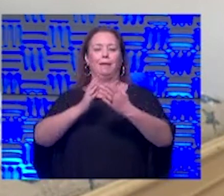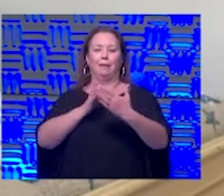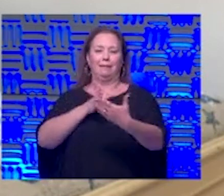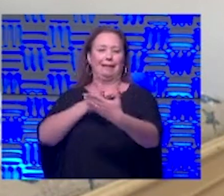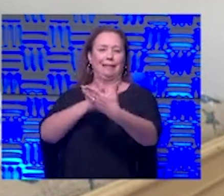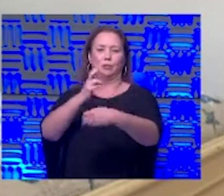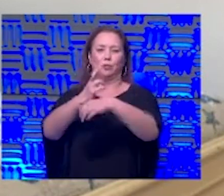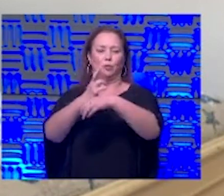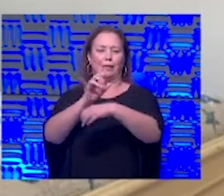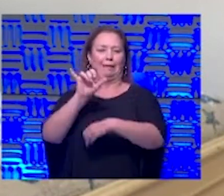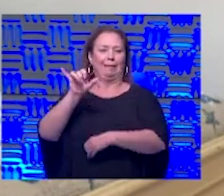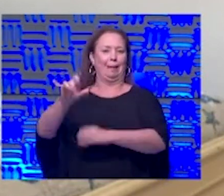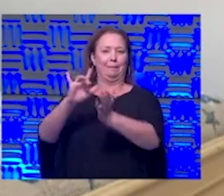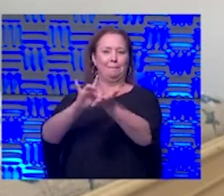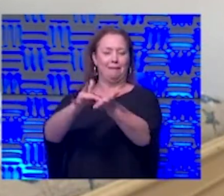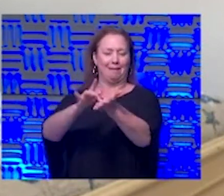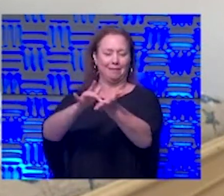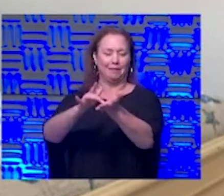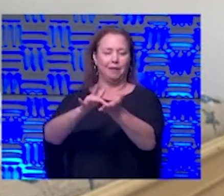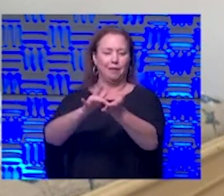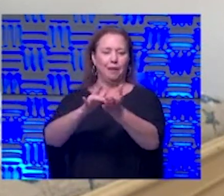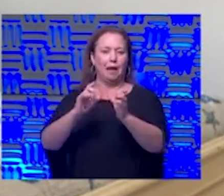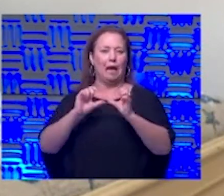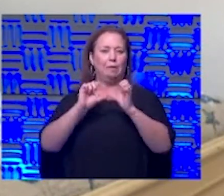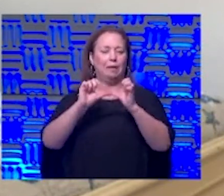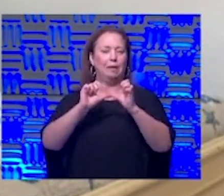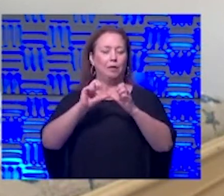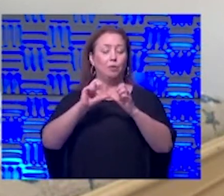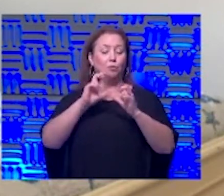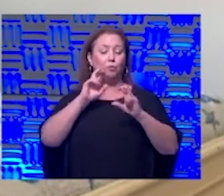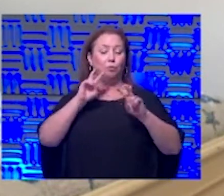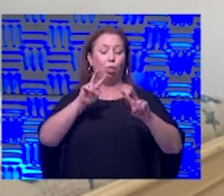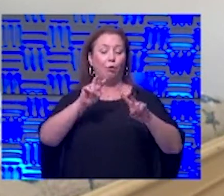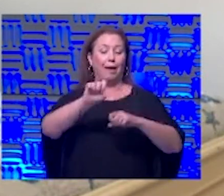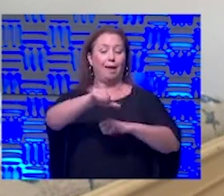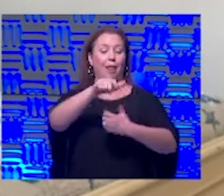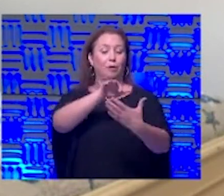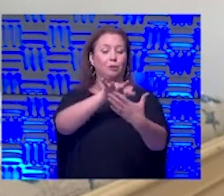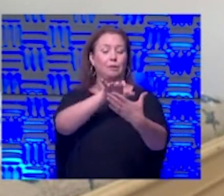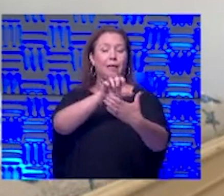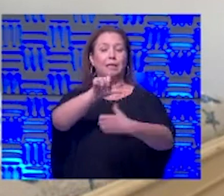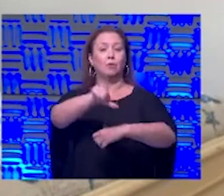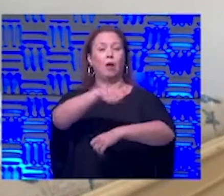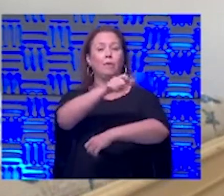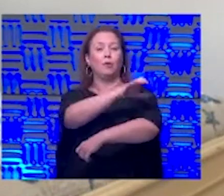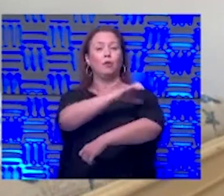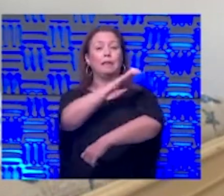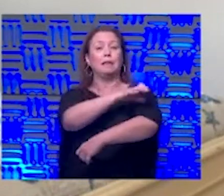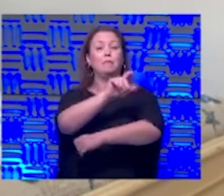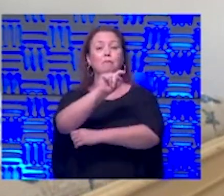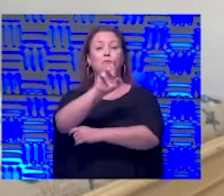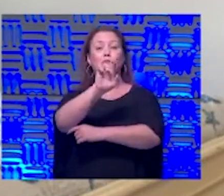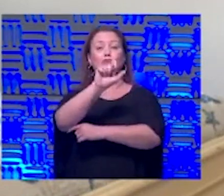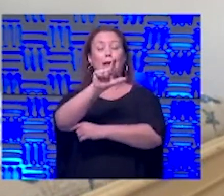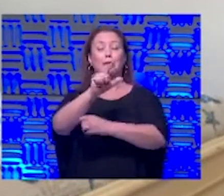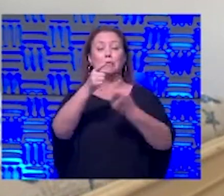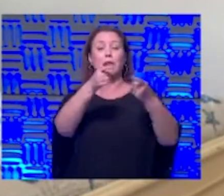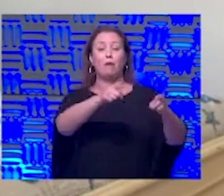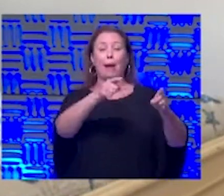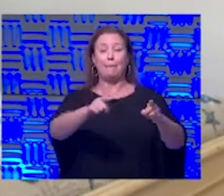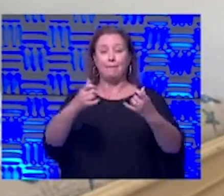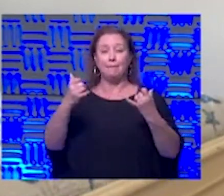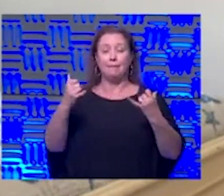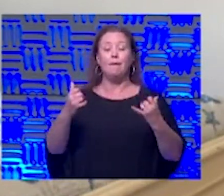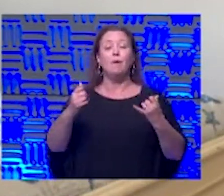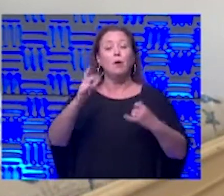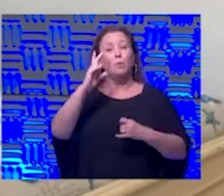that. I would continue to look at other studies or clinical trials that are ongoing. But we've seen a